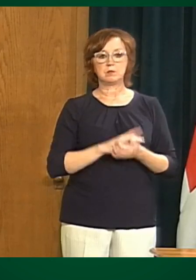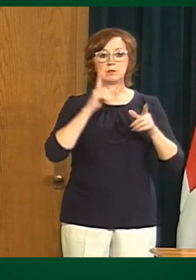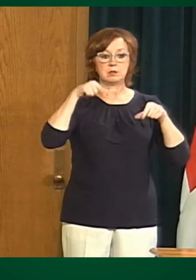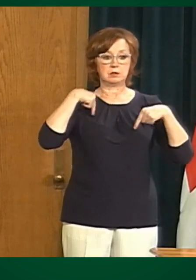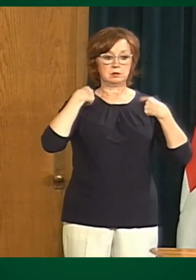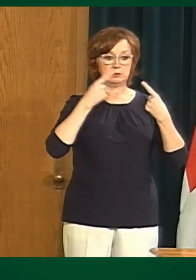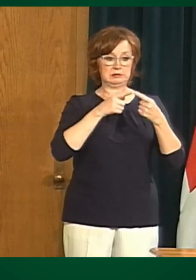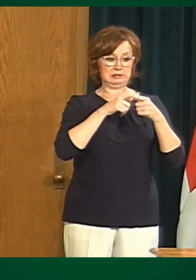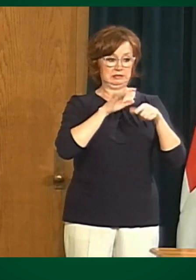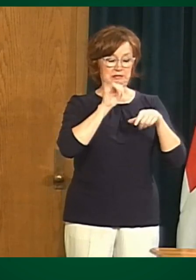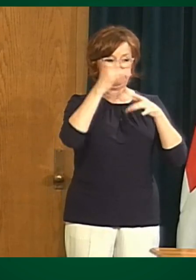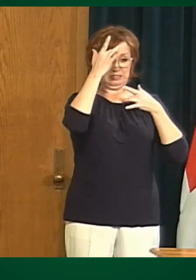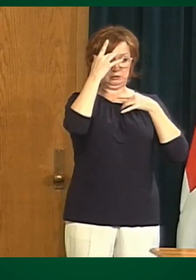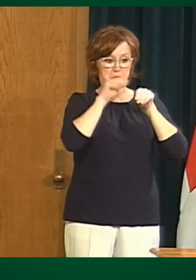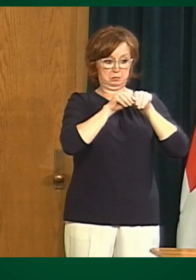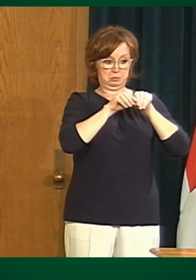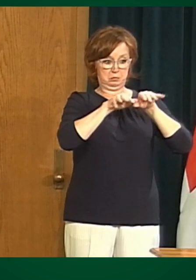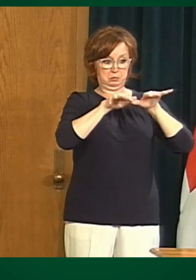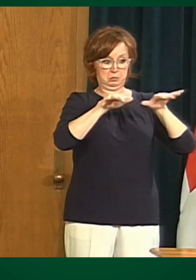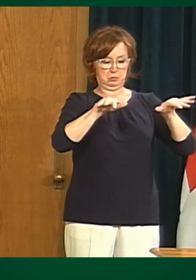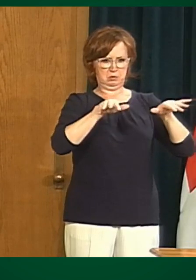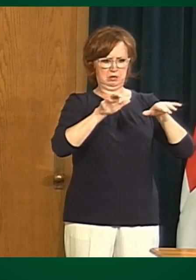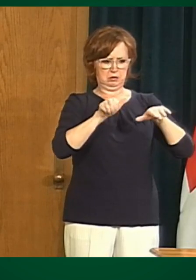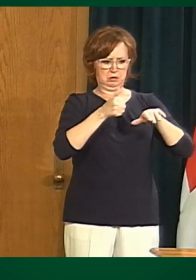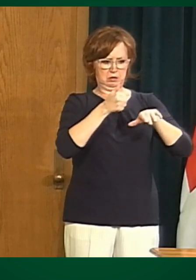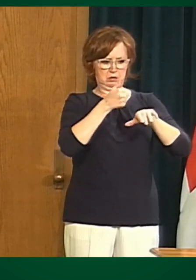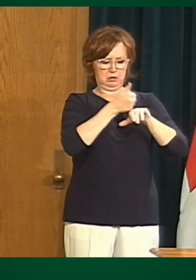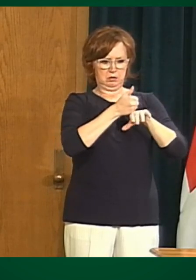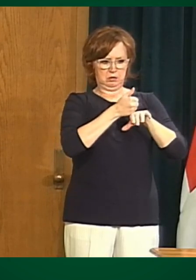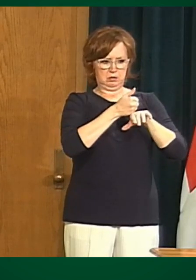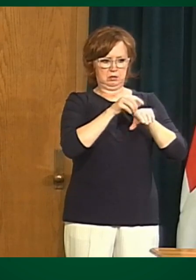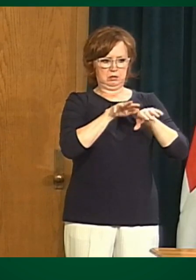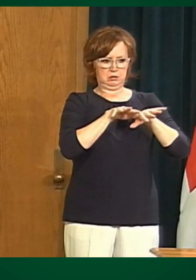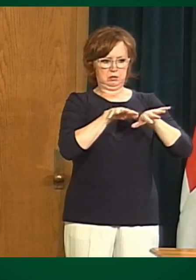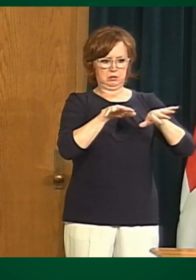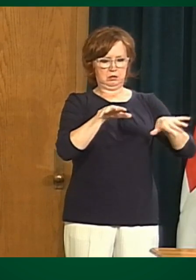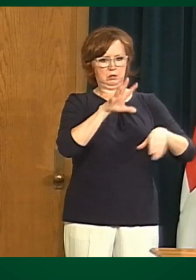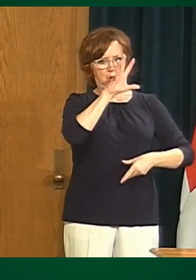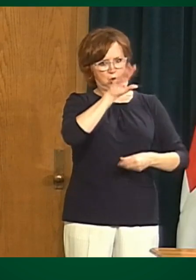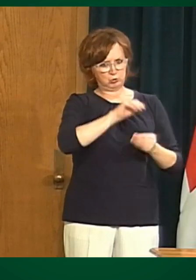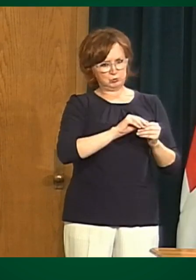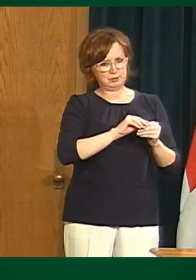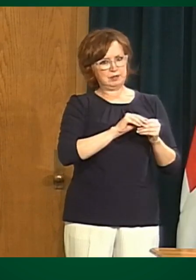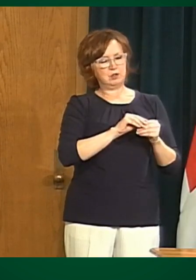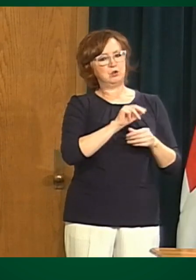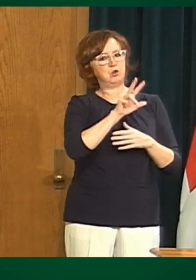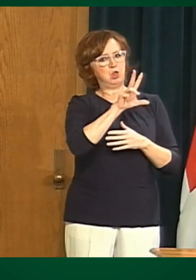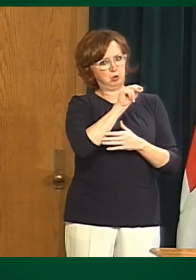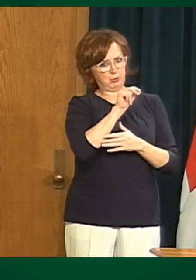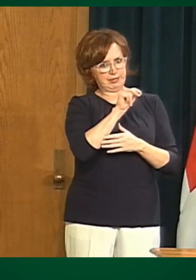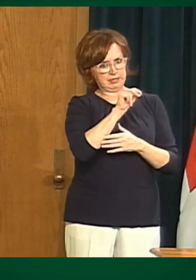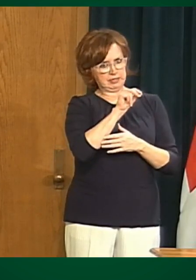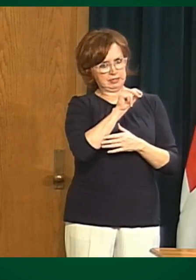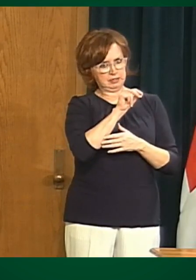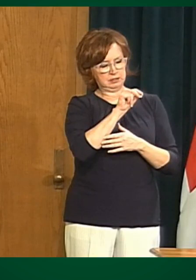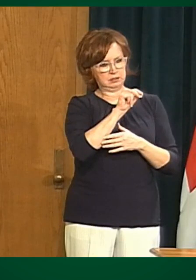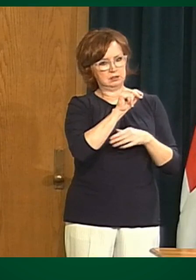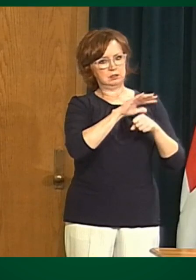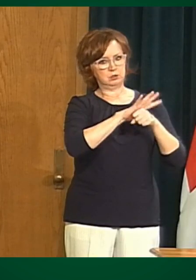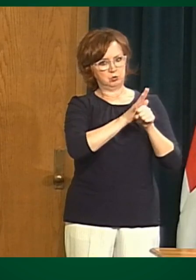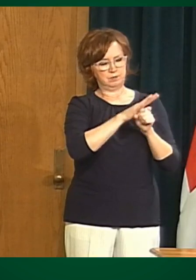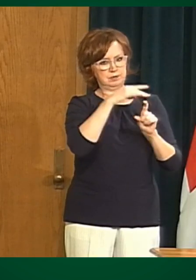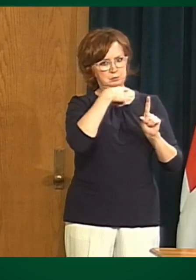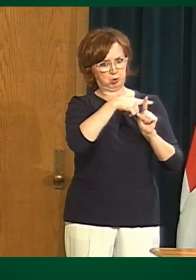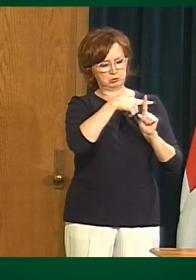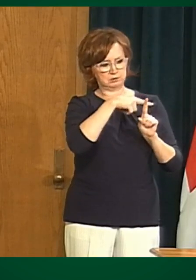started, we have recorded so far 30 cases of COVID-19 for the